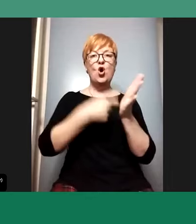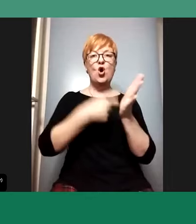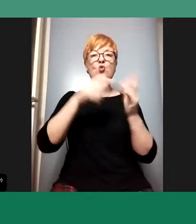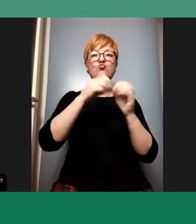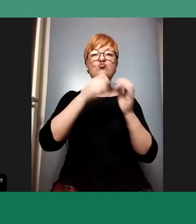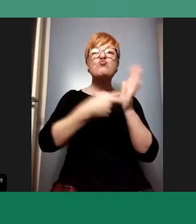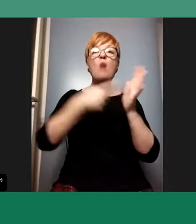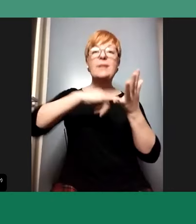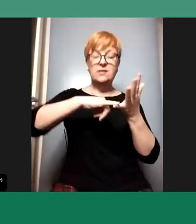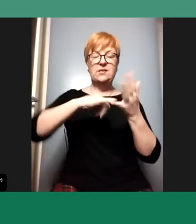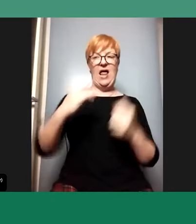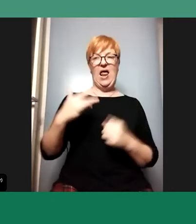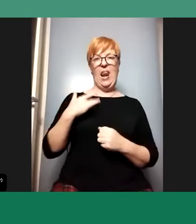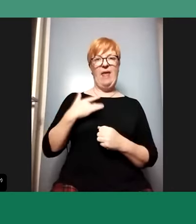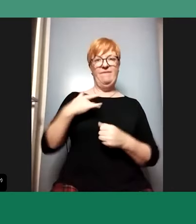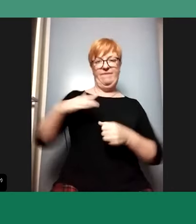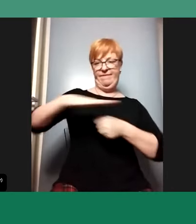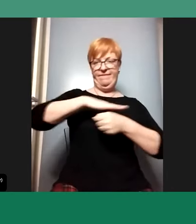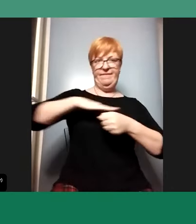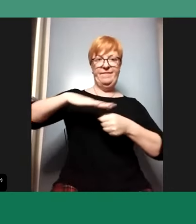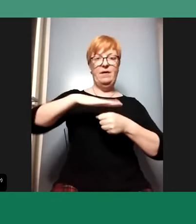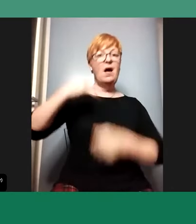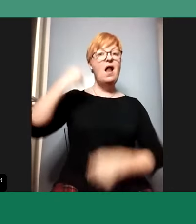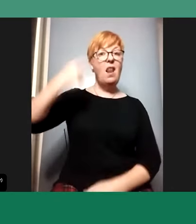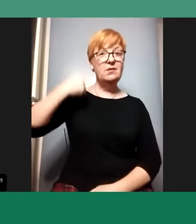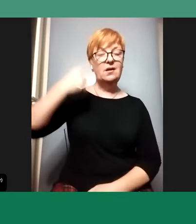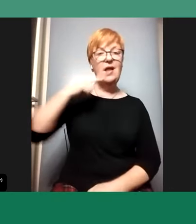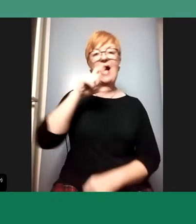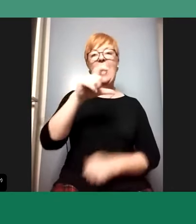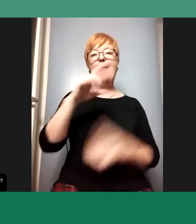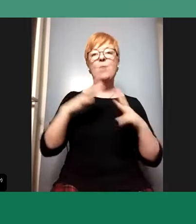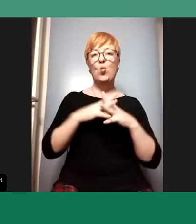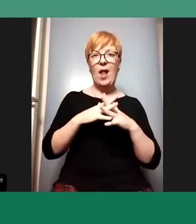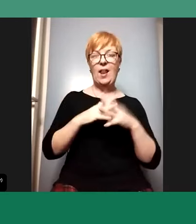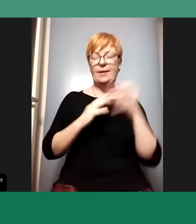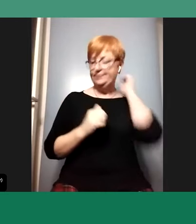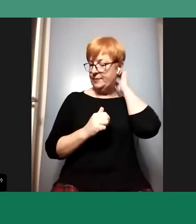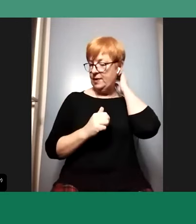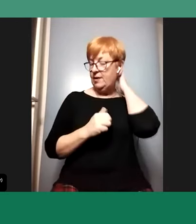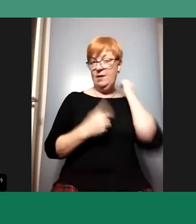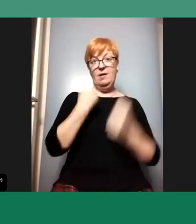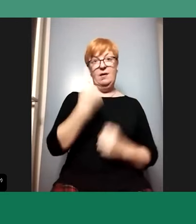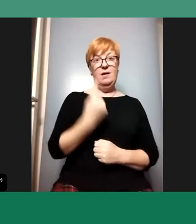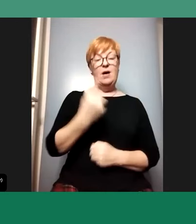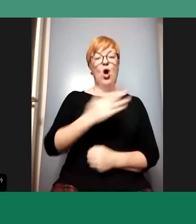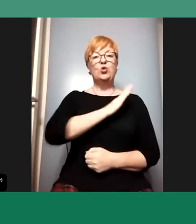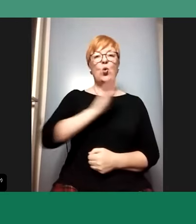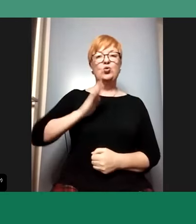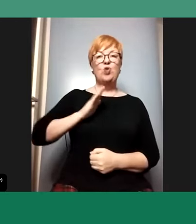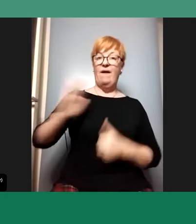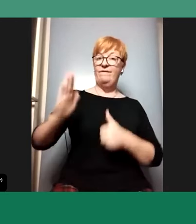my estate in Camberwell here. Who was a soldier in the First World War and